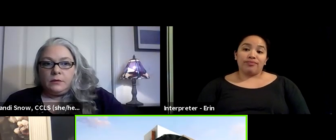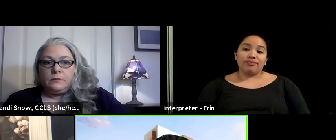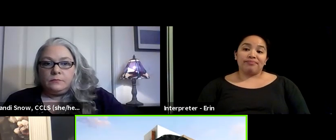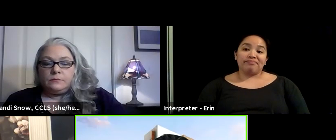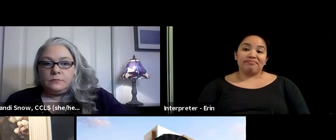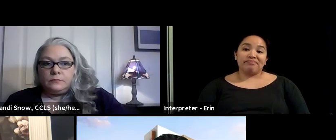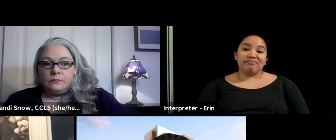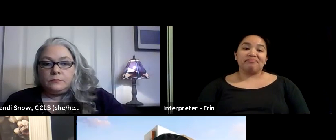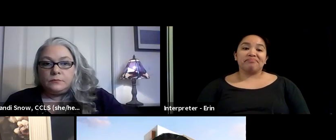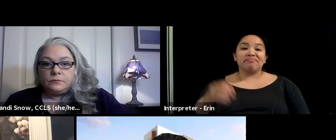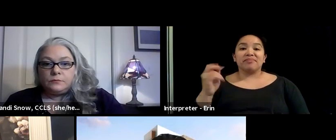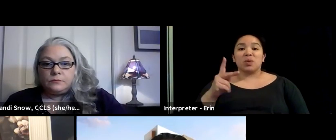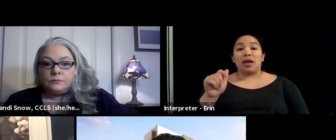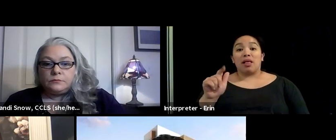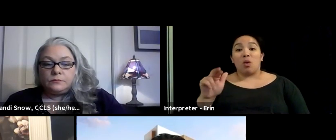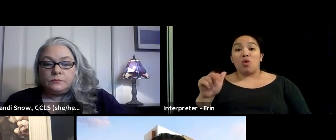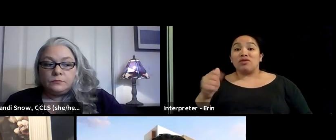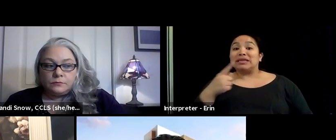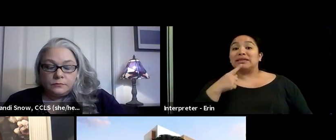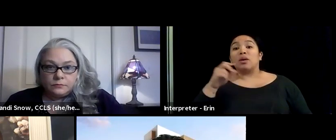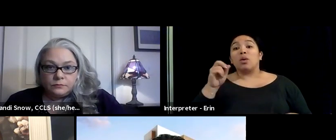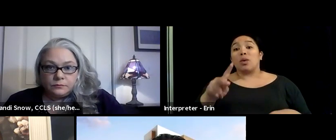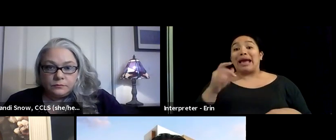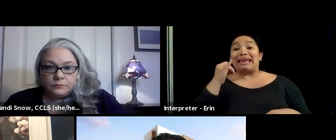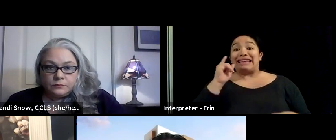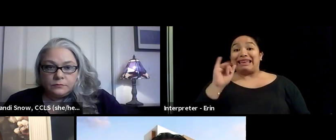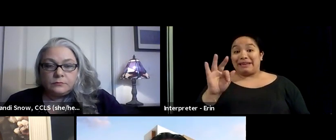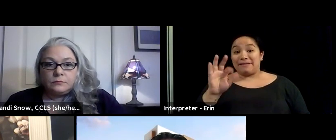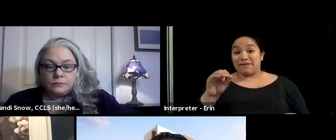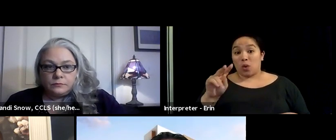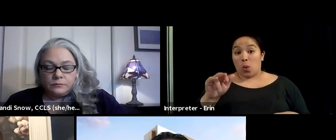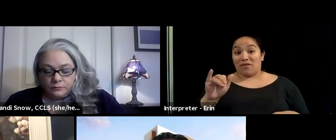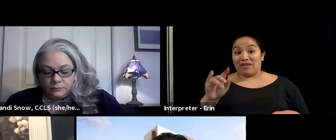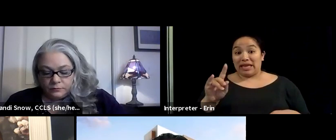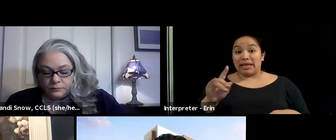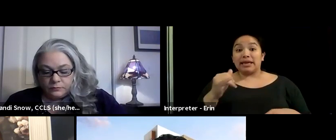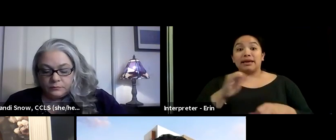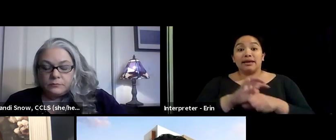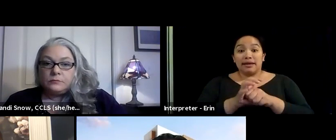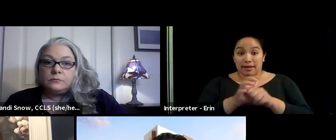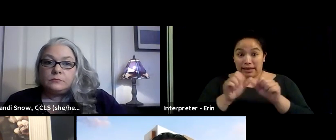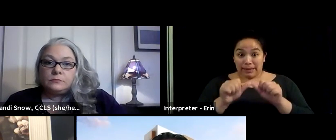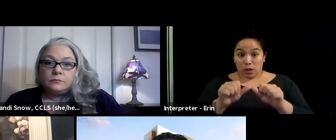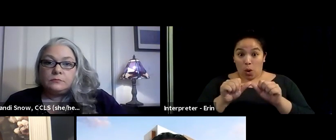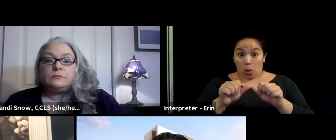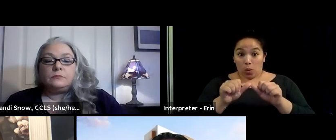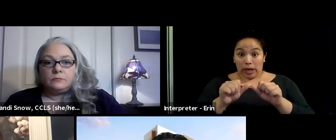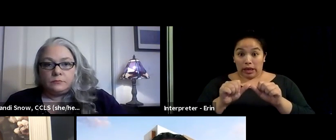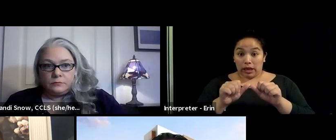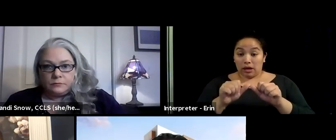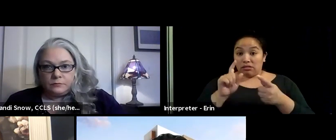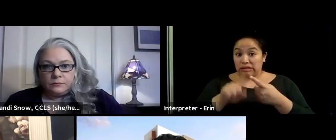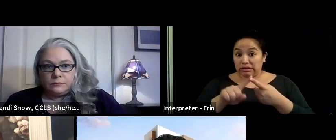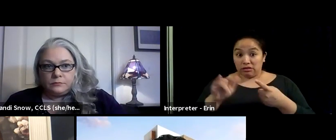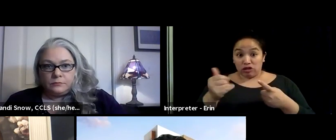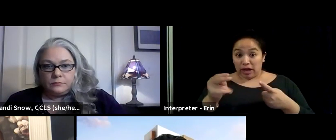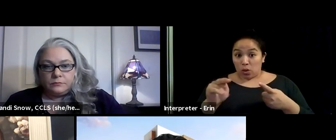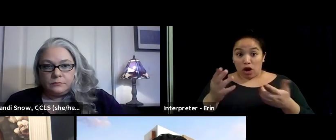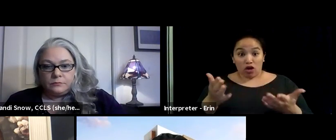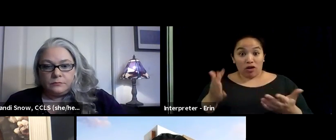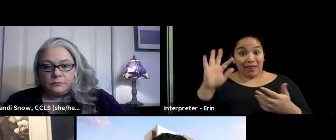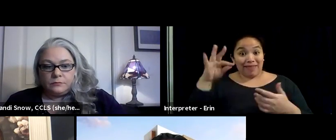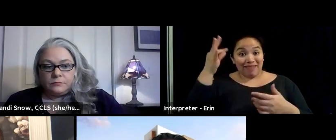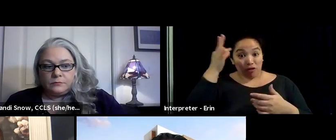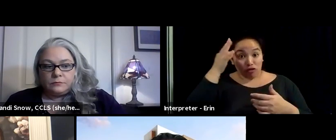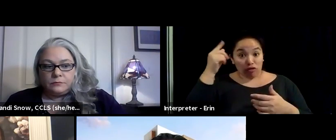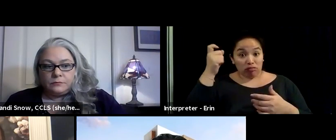Okay. The next question is, so what if COVID, what if it keeps going up until January? Is the federal government or